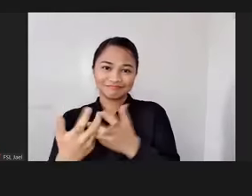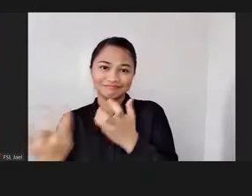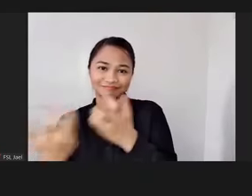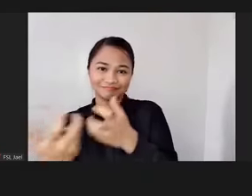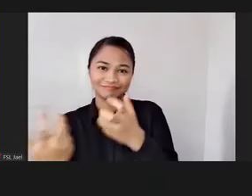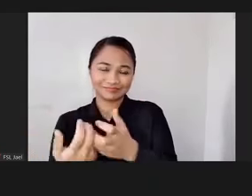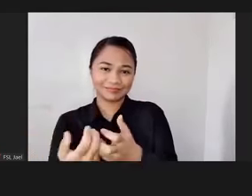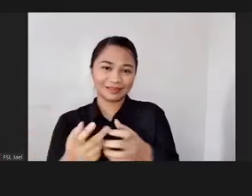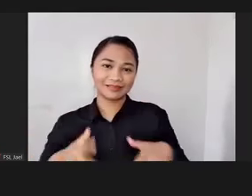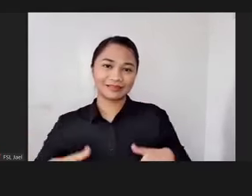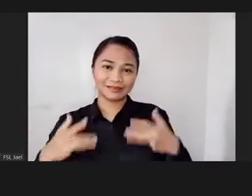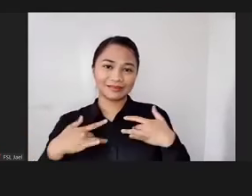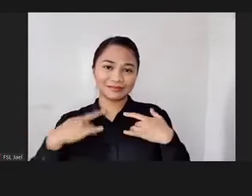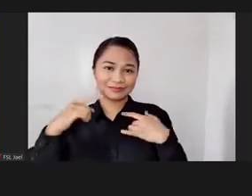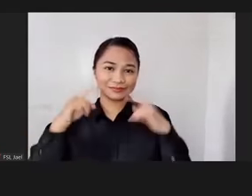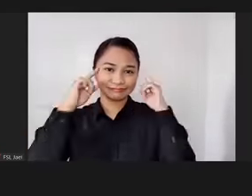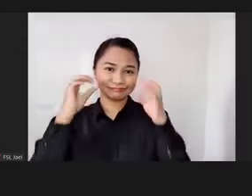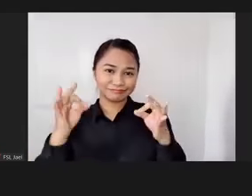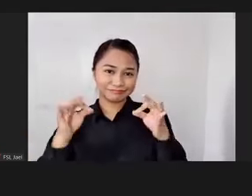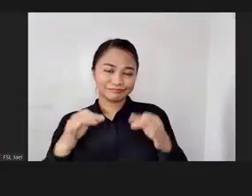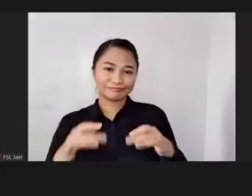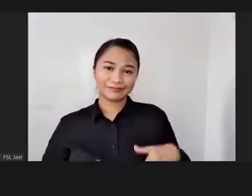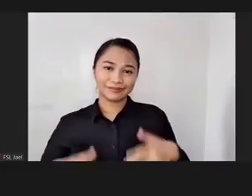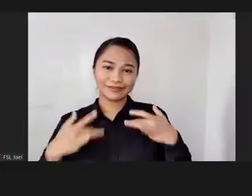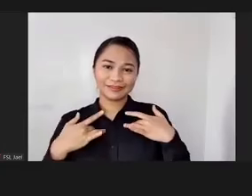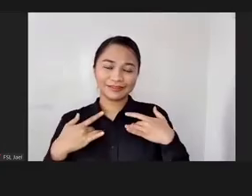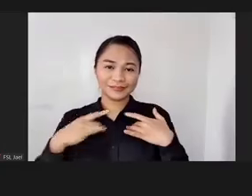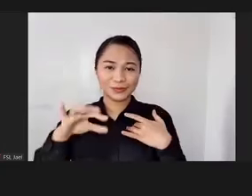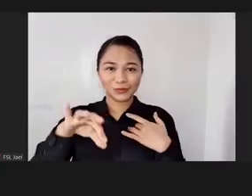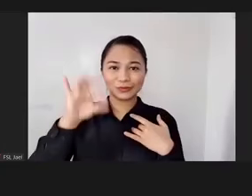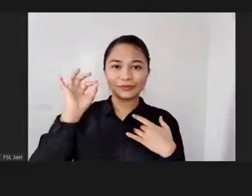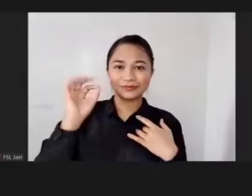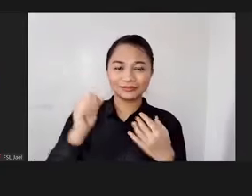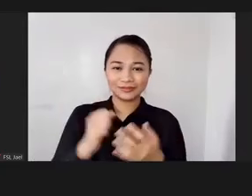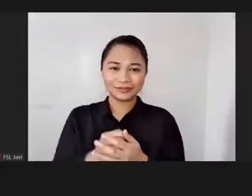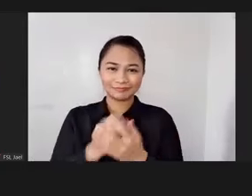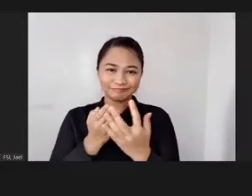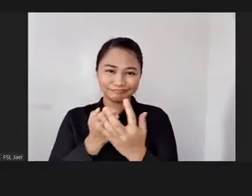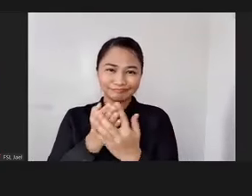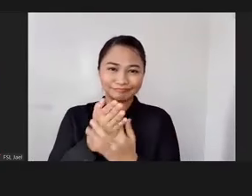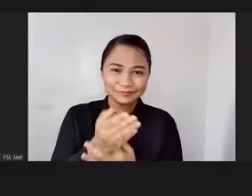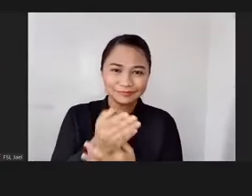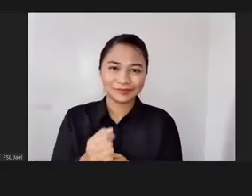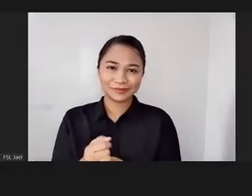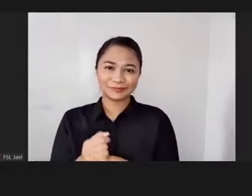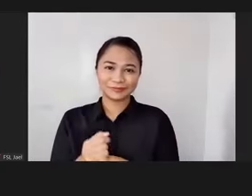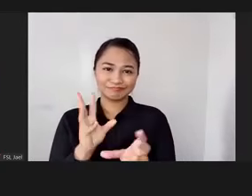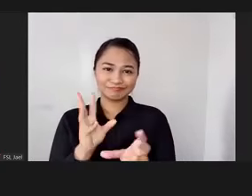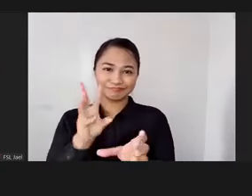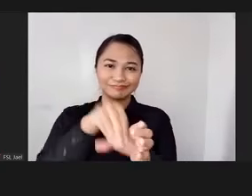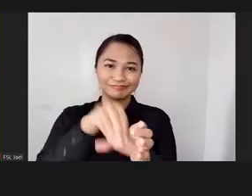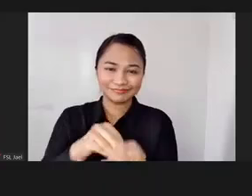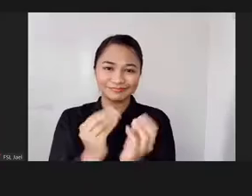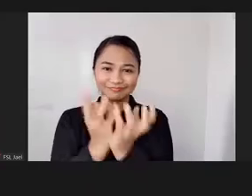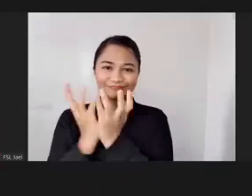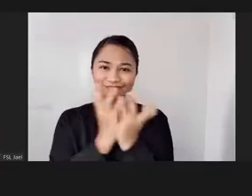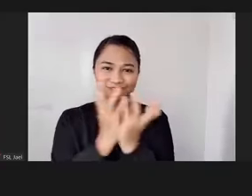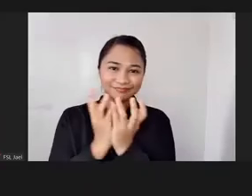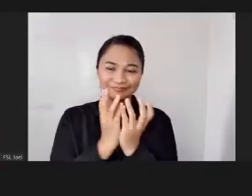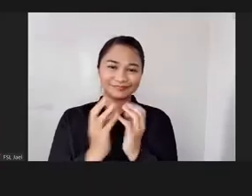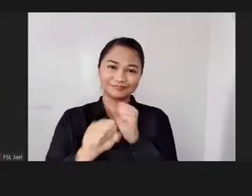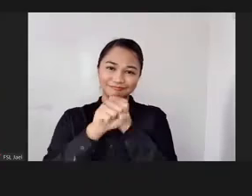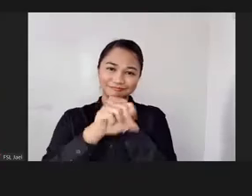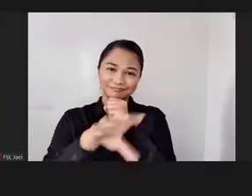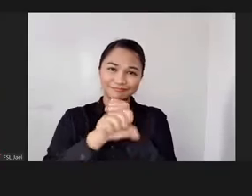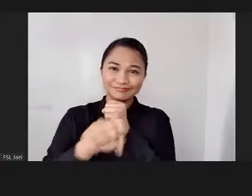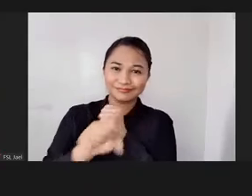that advocates for the betterment of our planet. And it starts today, and it's something that you really have to do every